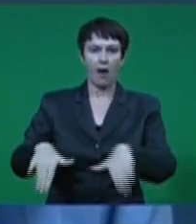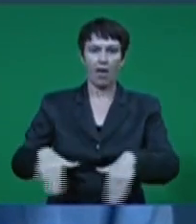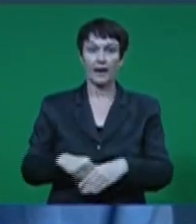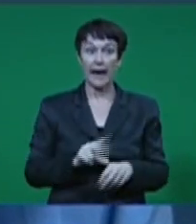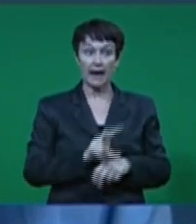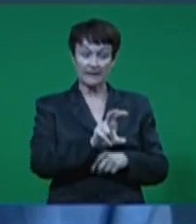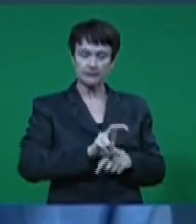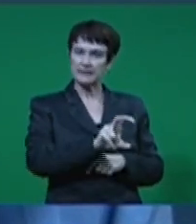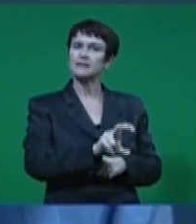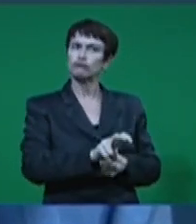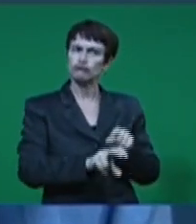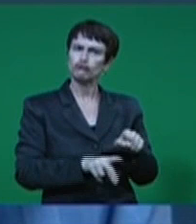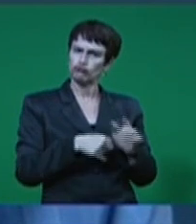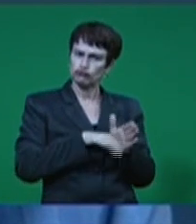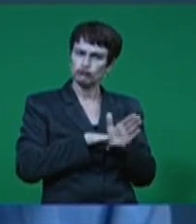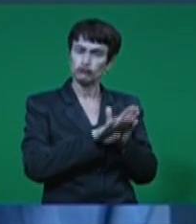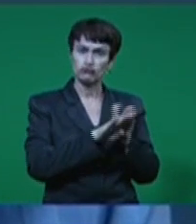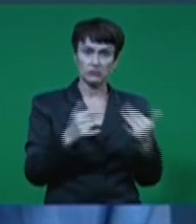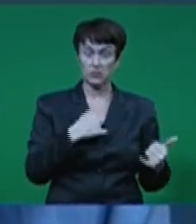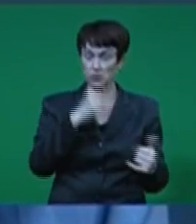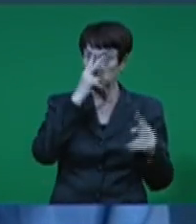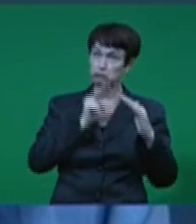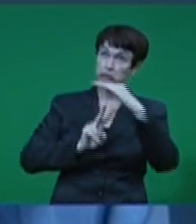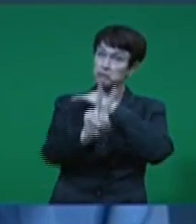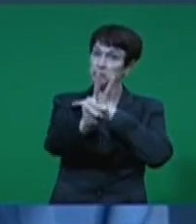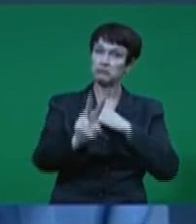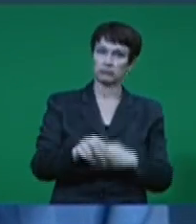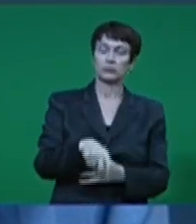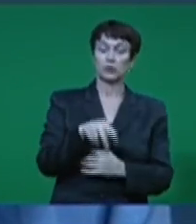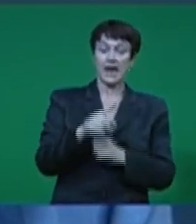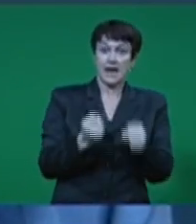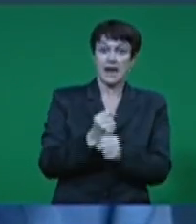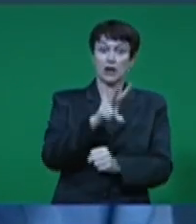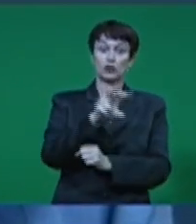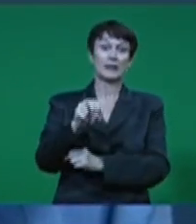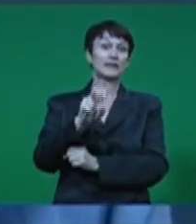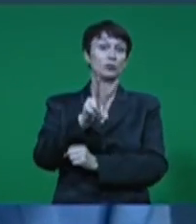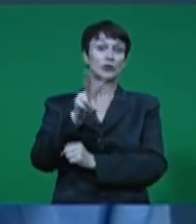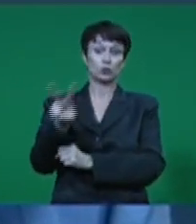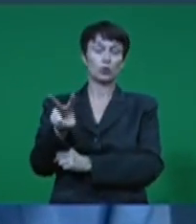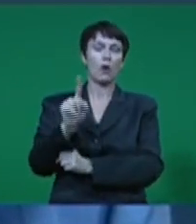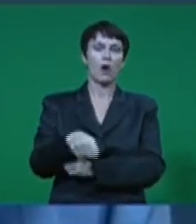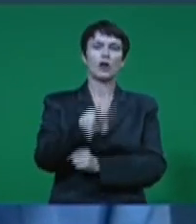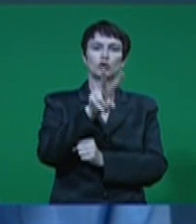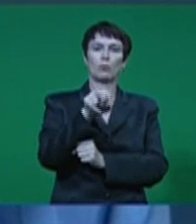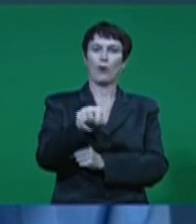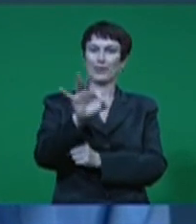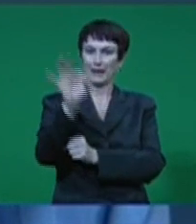GDP is expected to grow by 2.3% in 2022, and by 2.4%